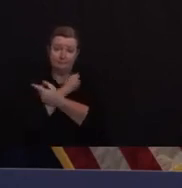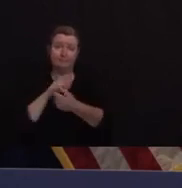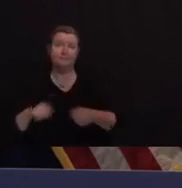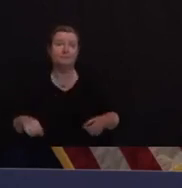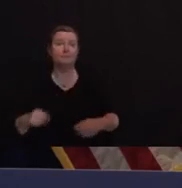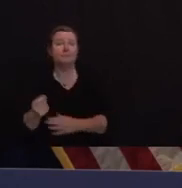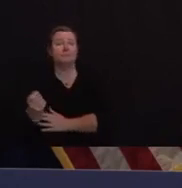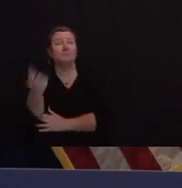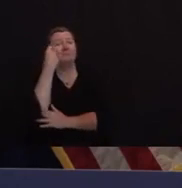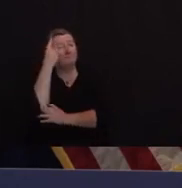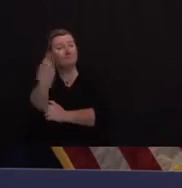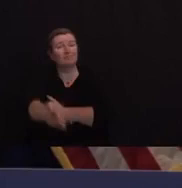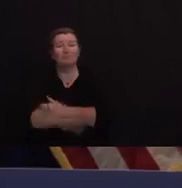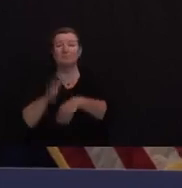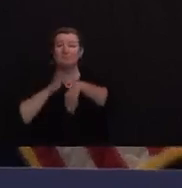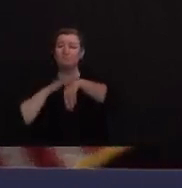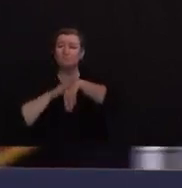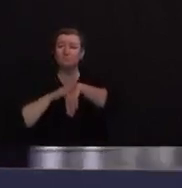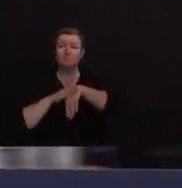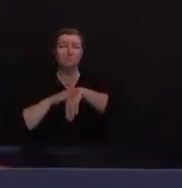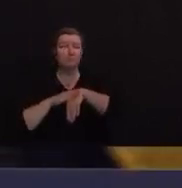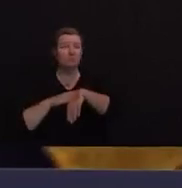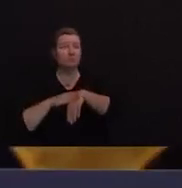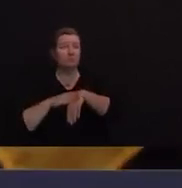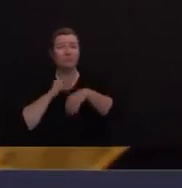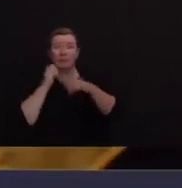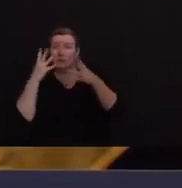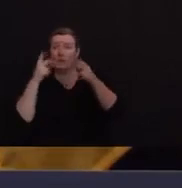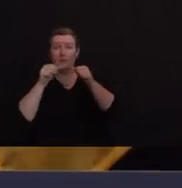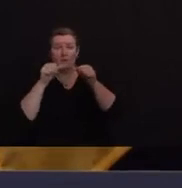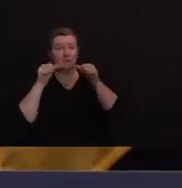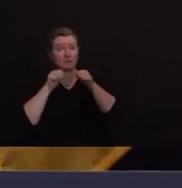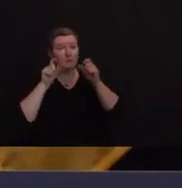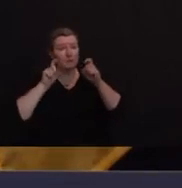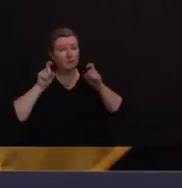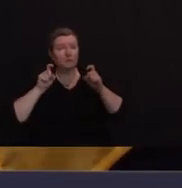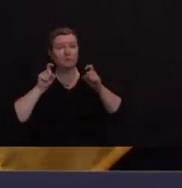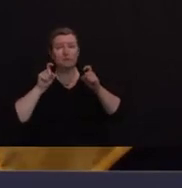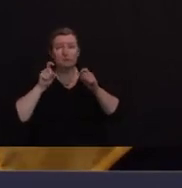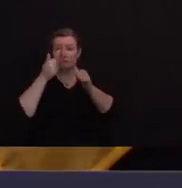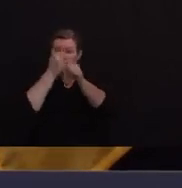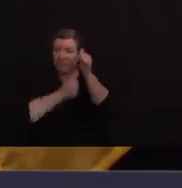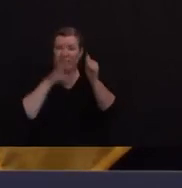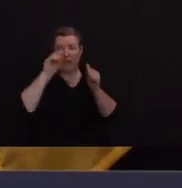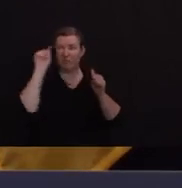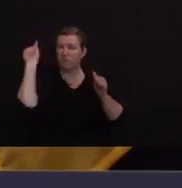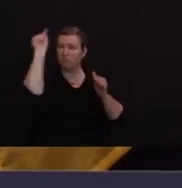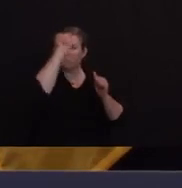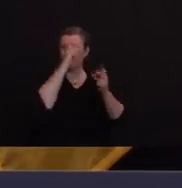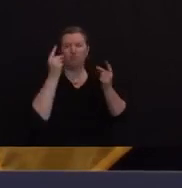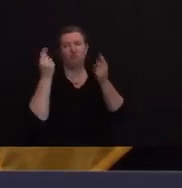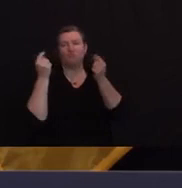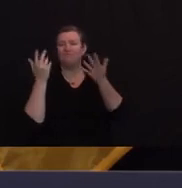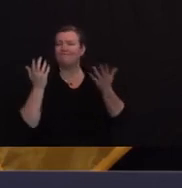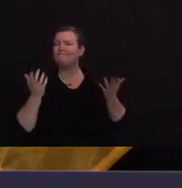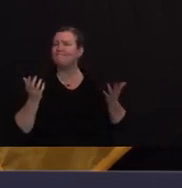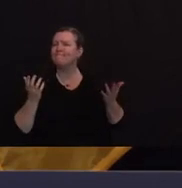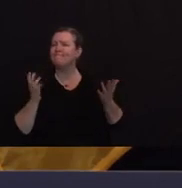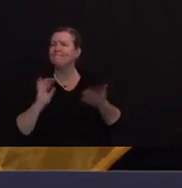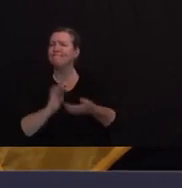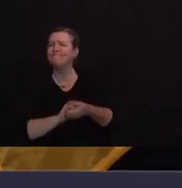that to occur. Judy, thank you. Thank you, Alex. I'm going to go back to Matt as promised or as expected. Rob weighed